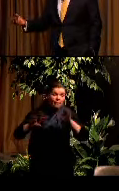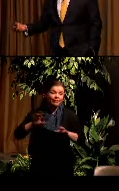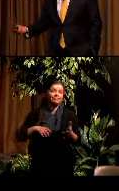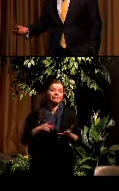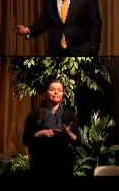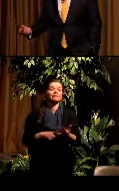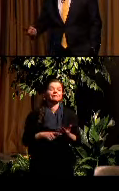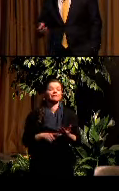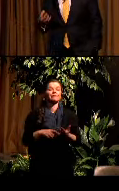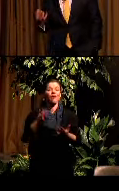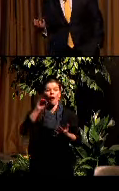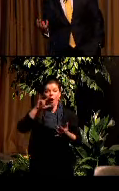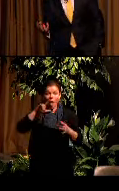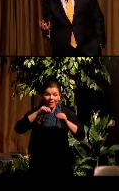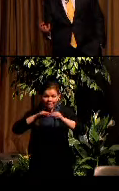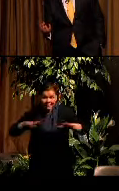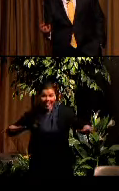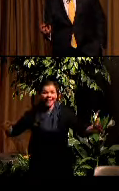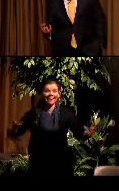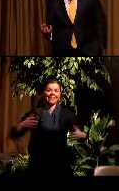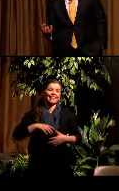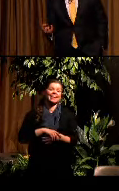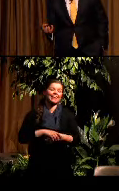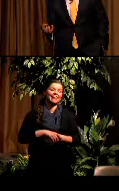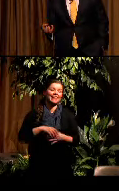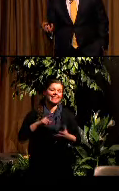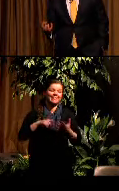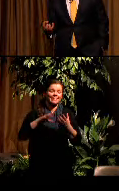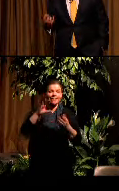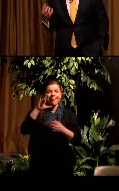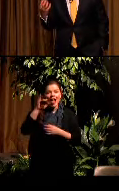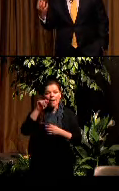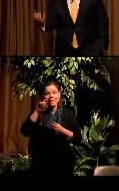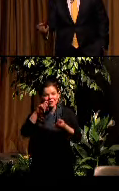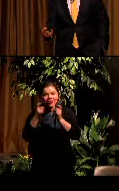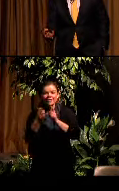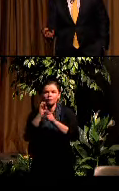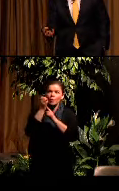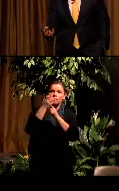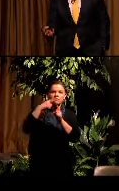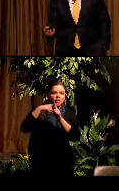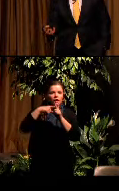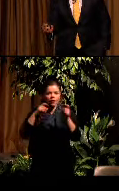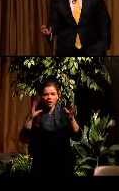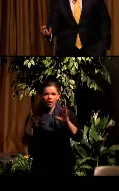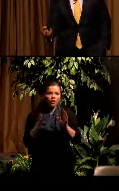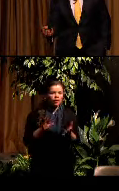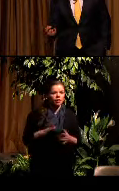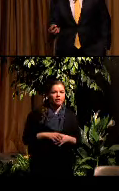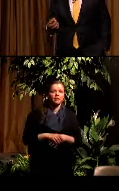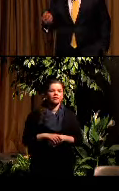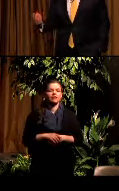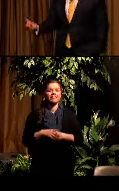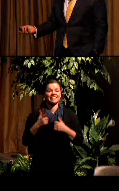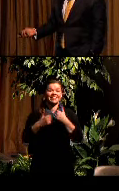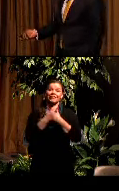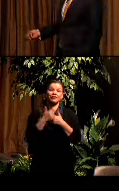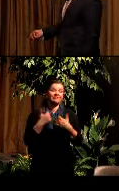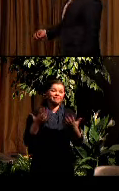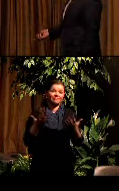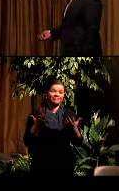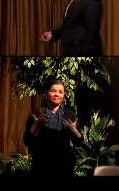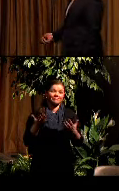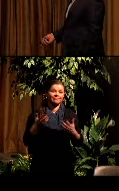when they're on islands, these vulnerable periods of the annual cycle when they're exposed to different threats and their